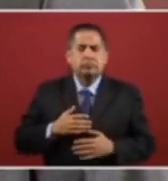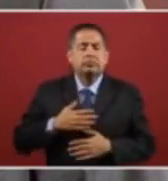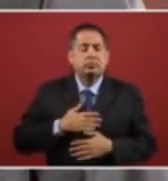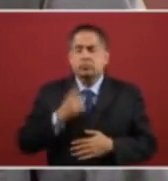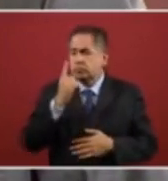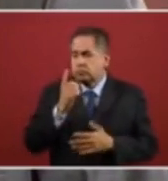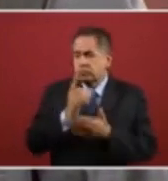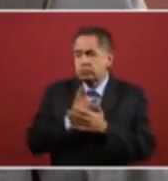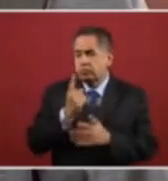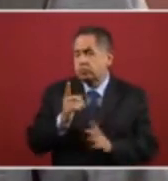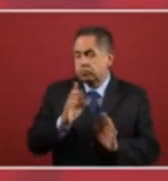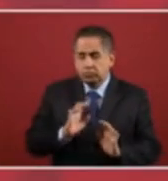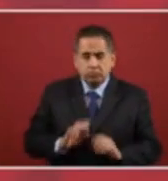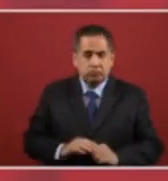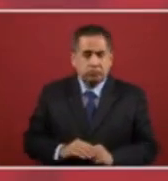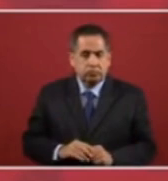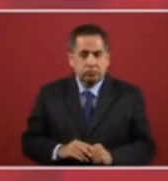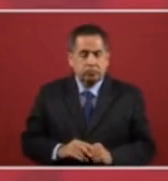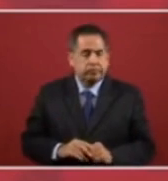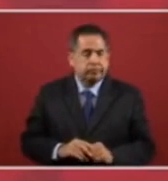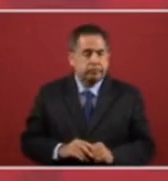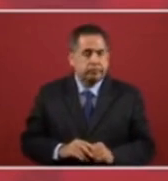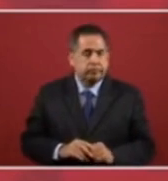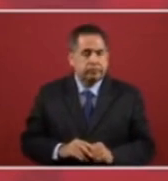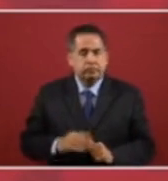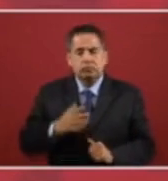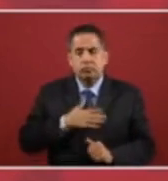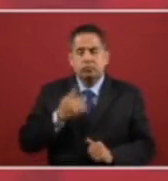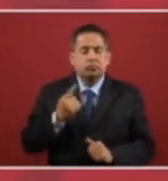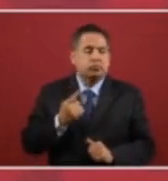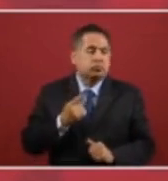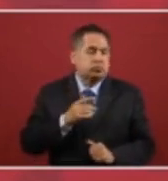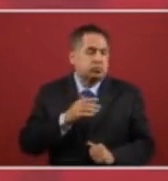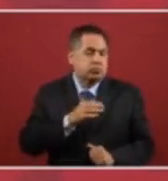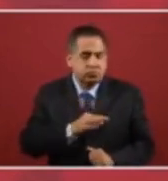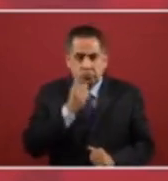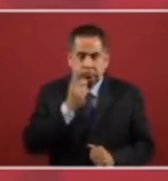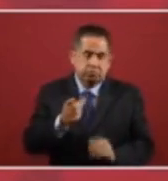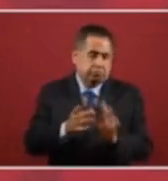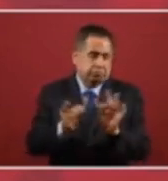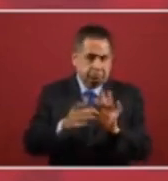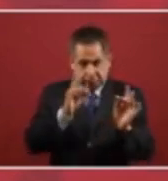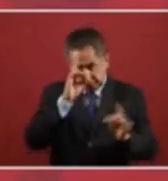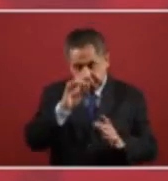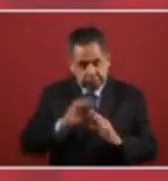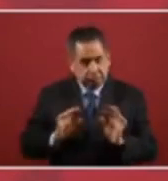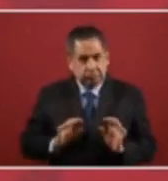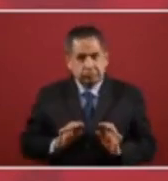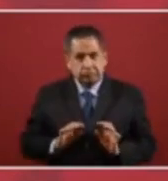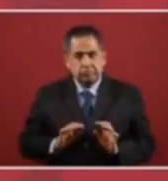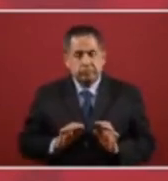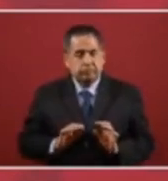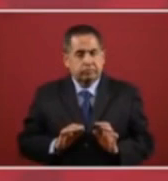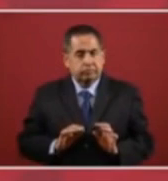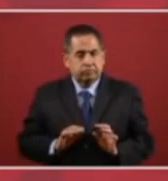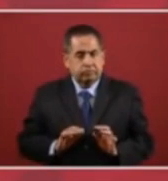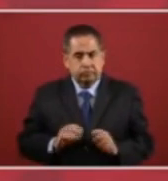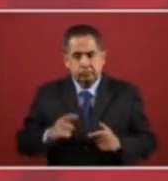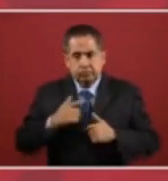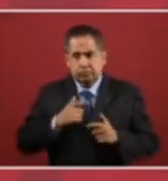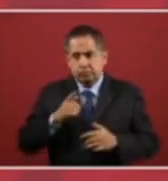district attorney, the only part I've had in this that I could say in this case is, and that